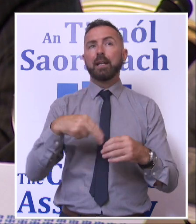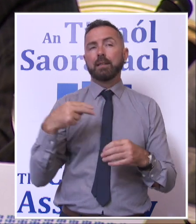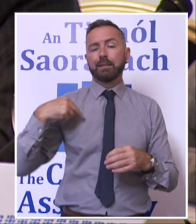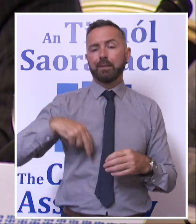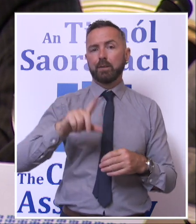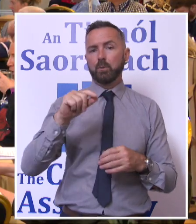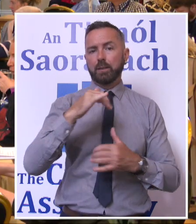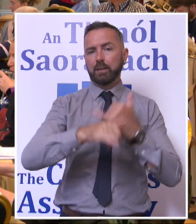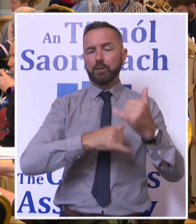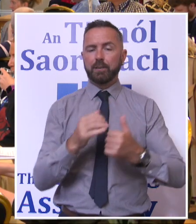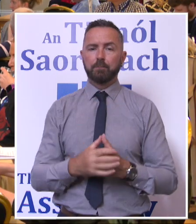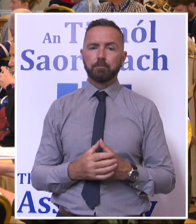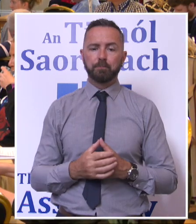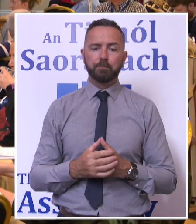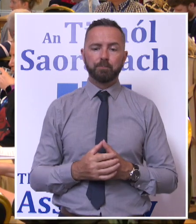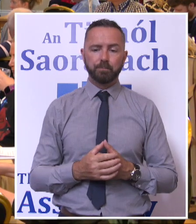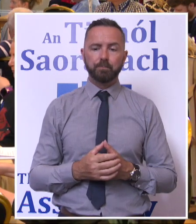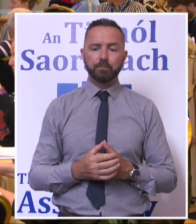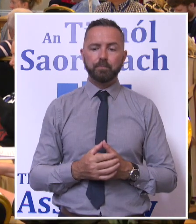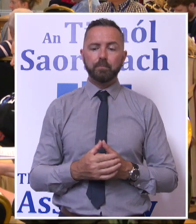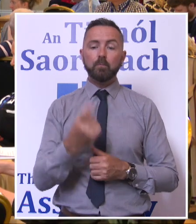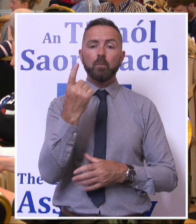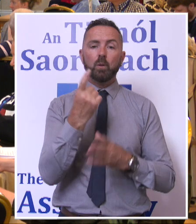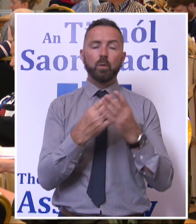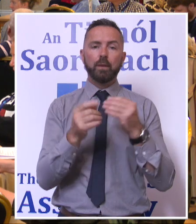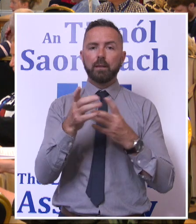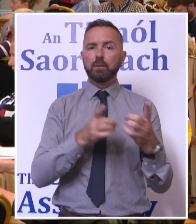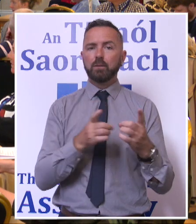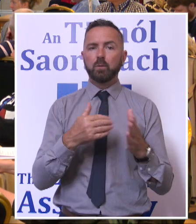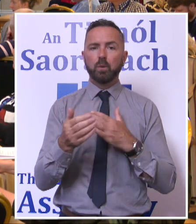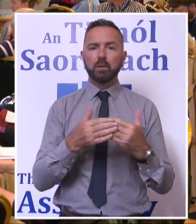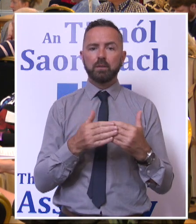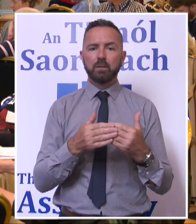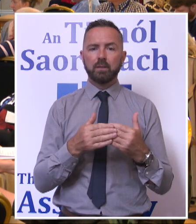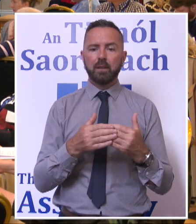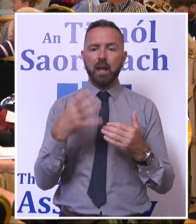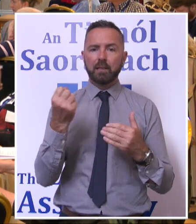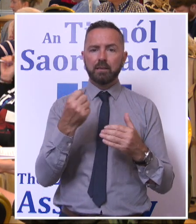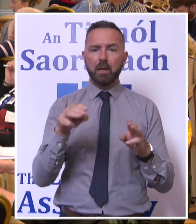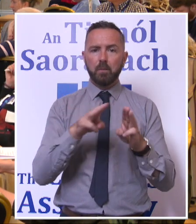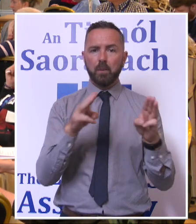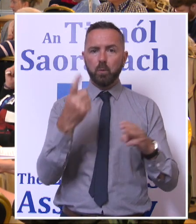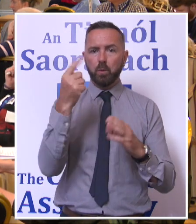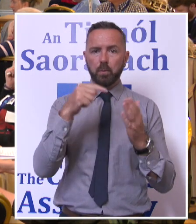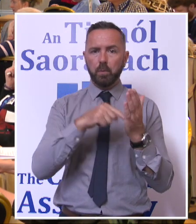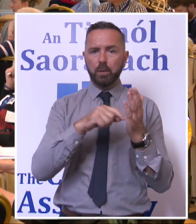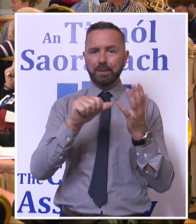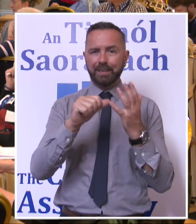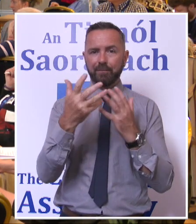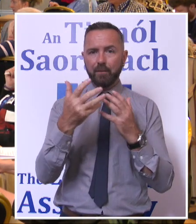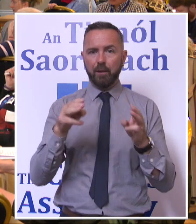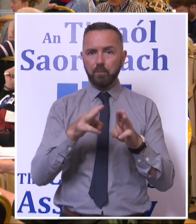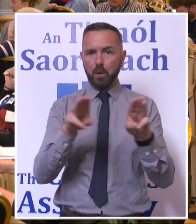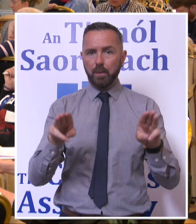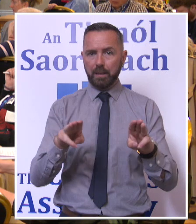years. One of the things it does, it envisages a population of 1.65 million people living here by 2031. So that's